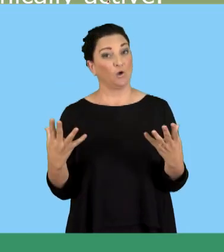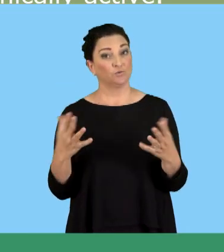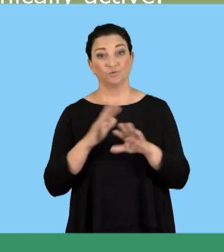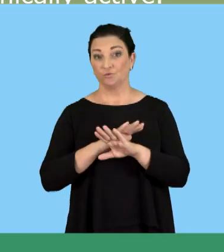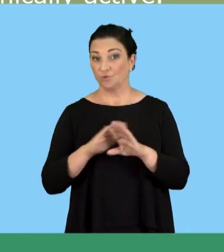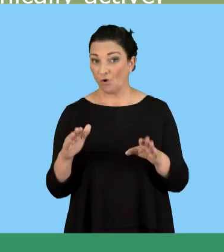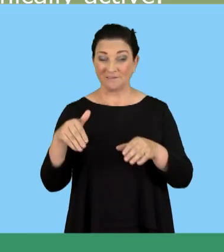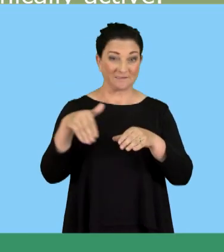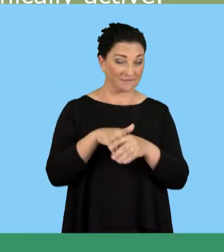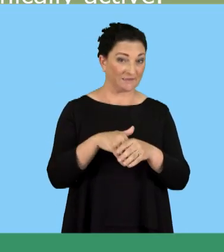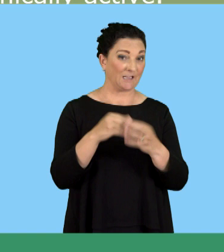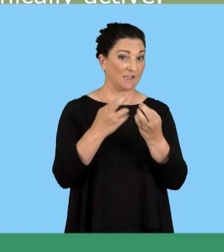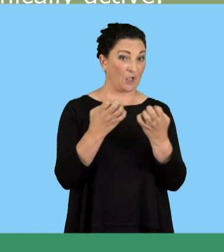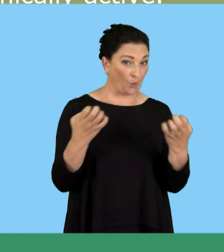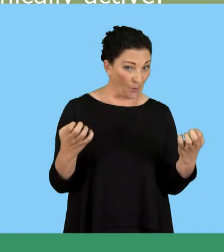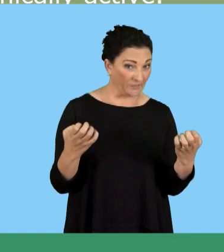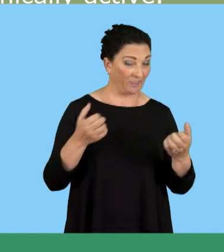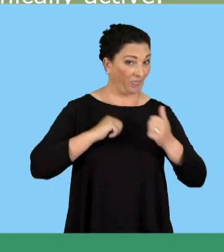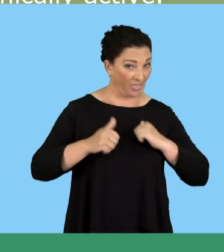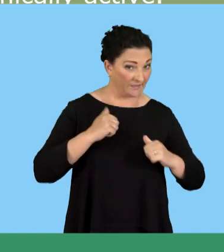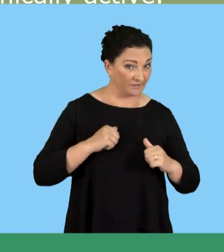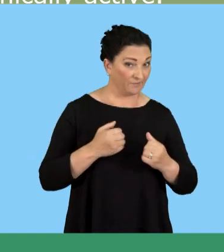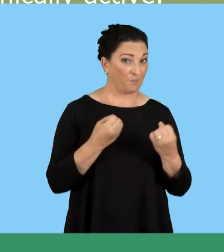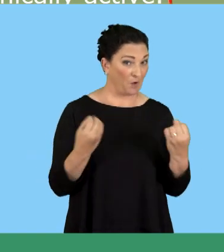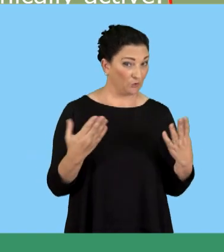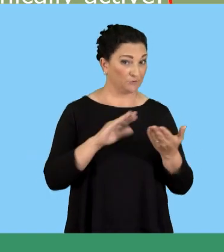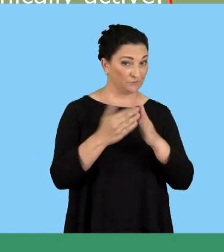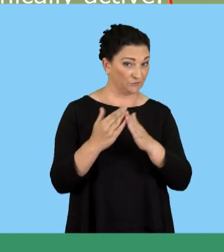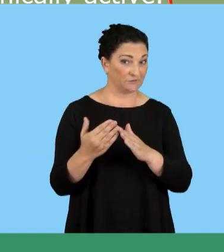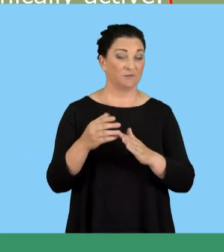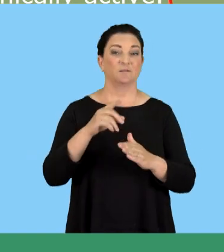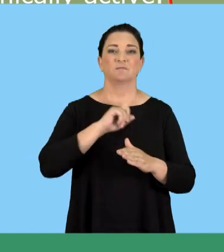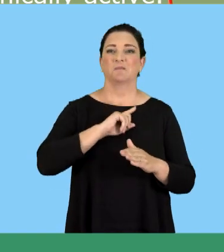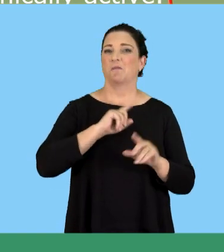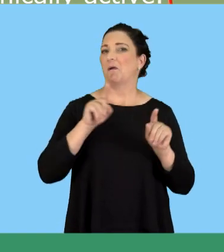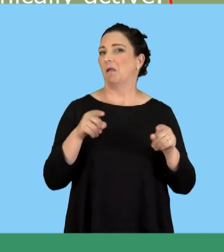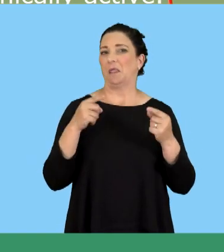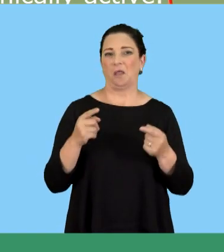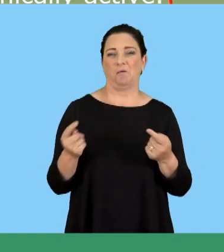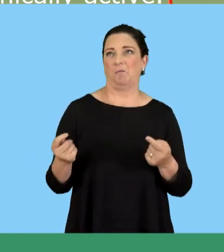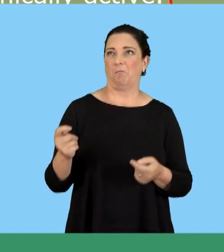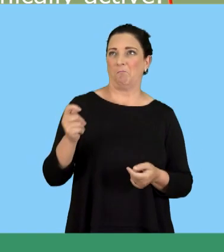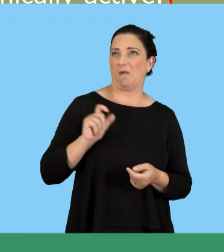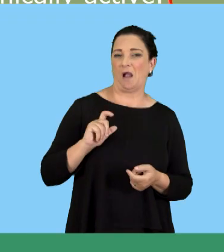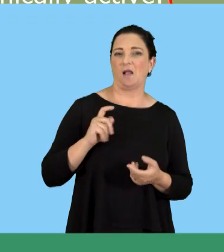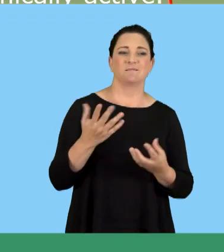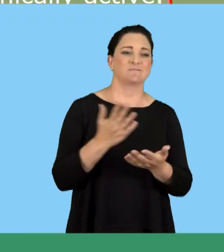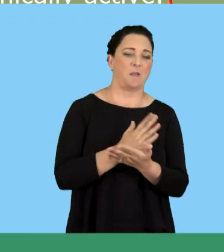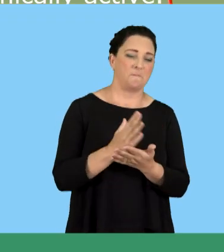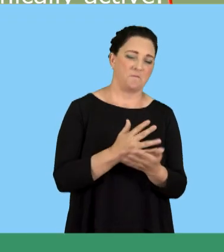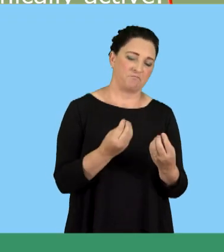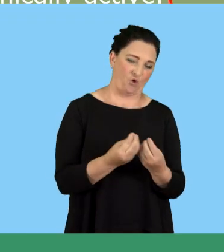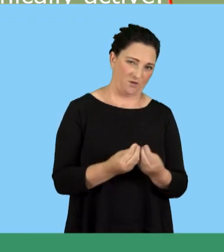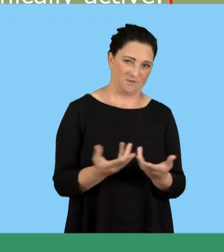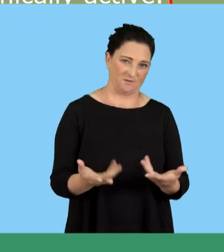not economically active. So this means because they are not economically active, they are not able to buy some of